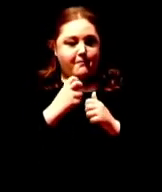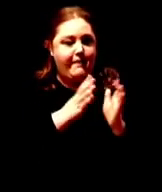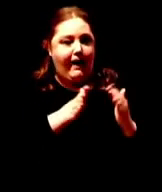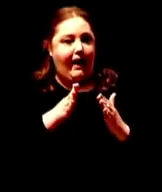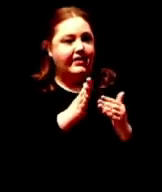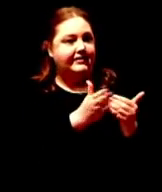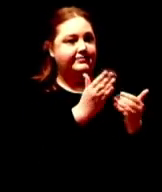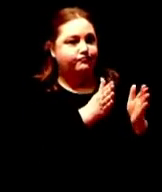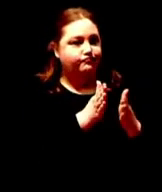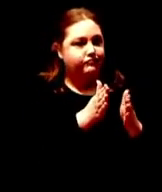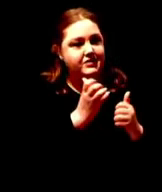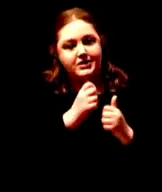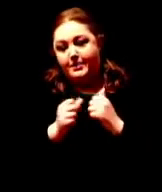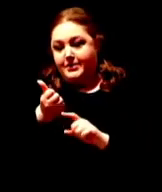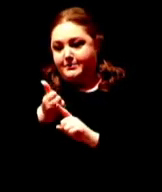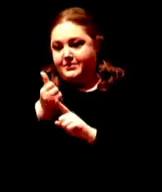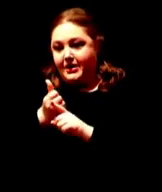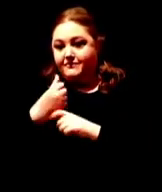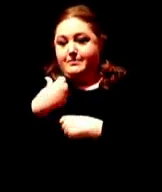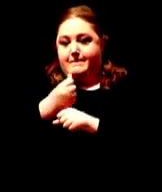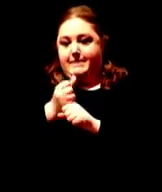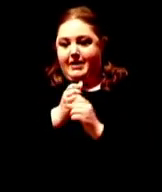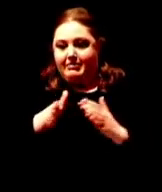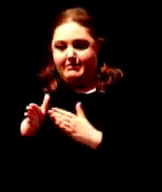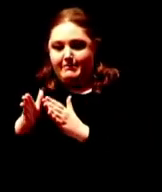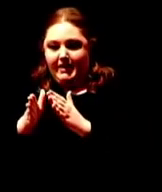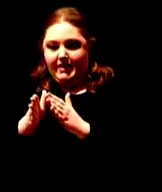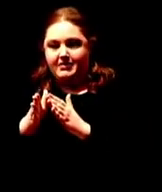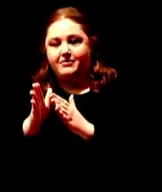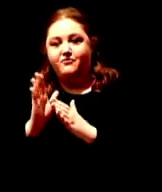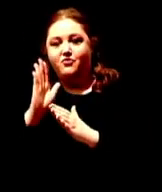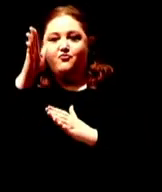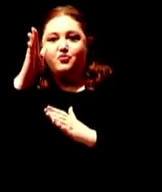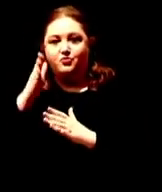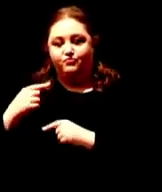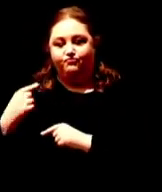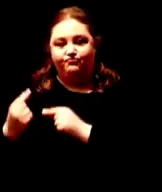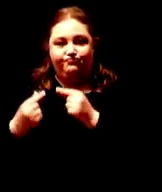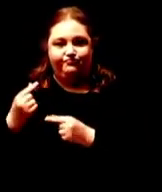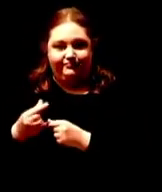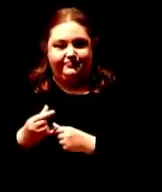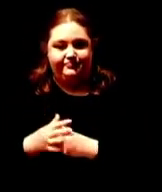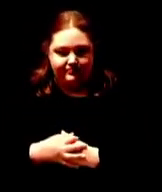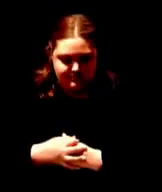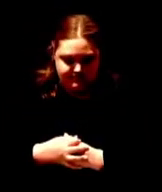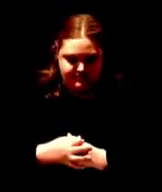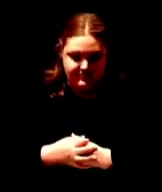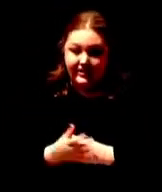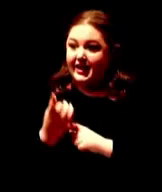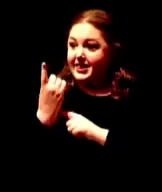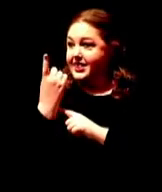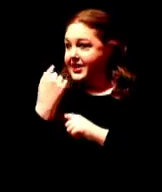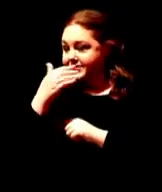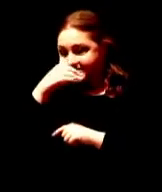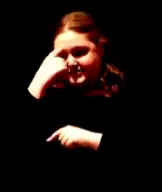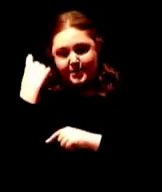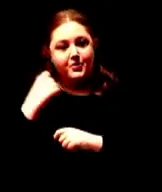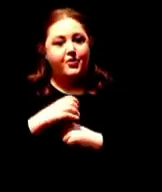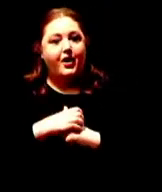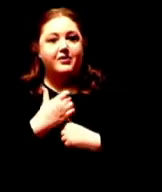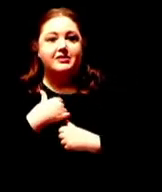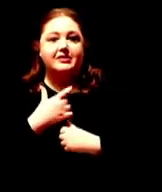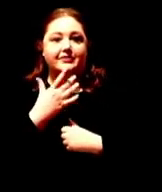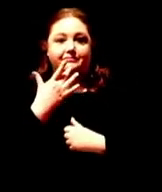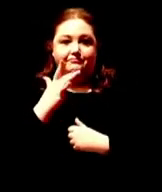but others carving a path for their future generations to come. Last summer, I had the privilege of